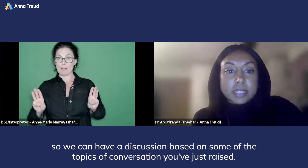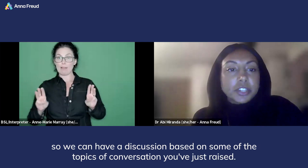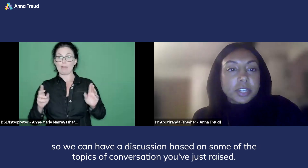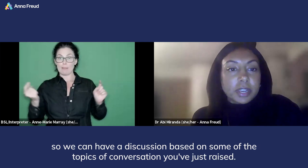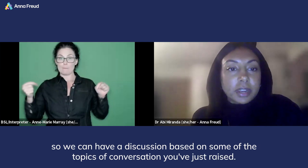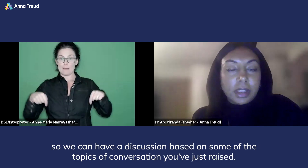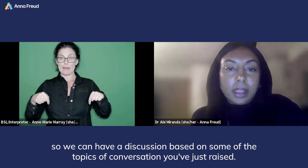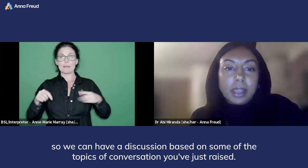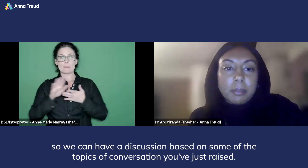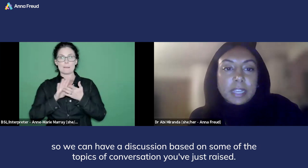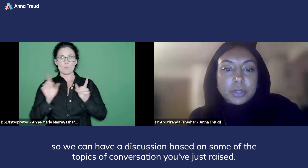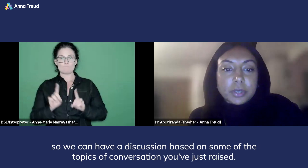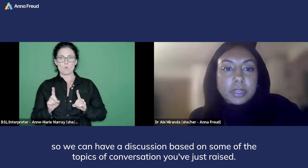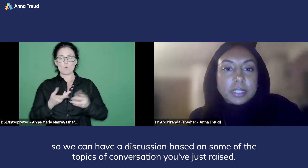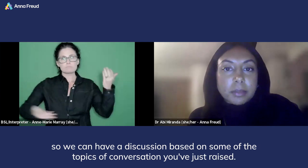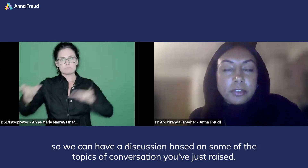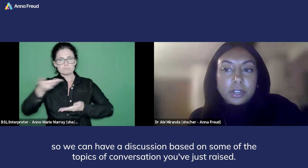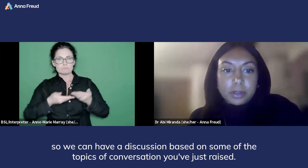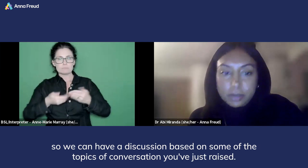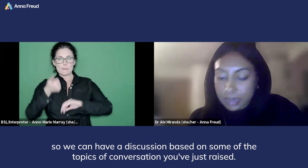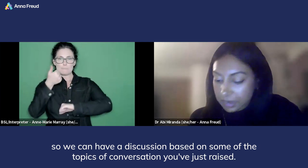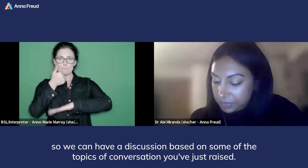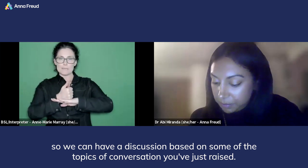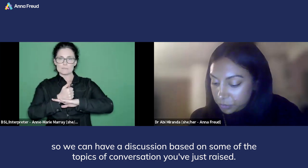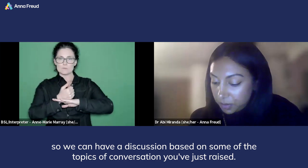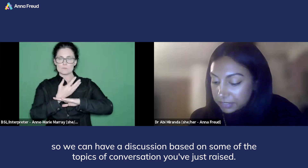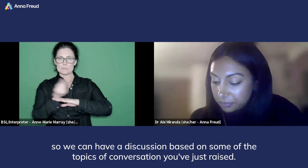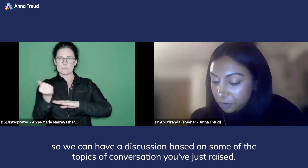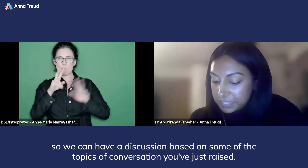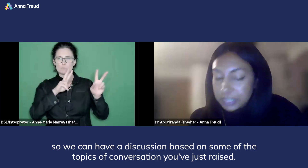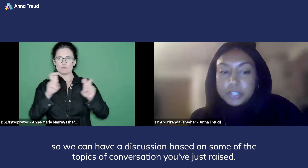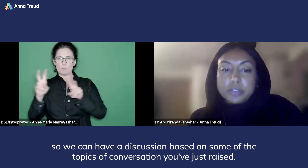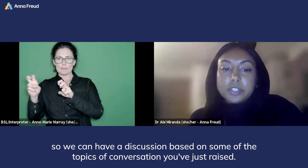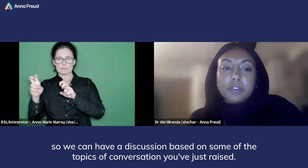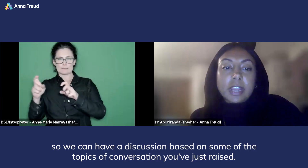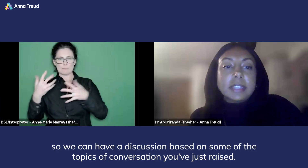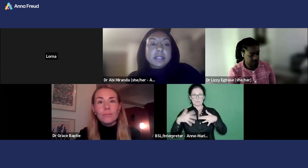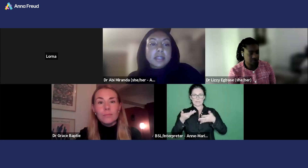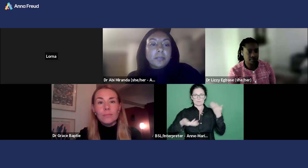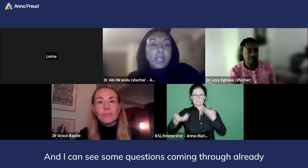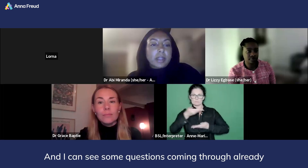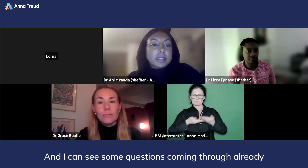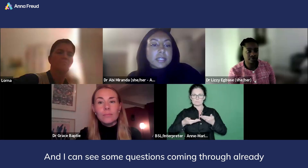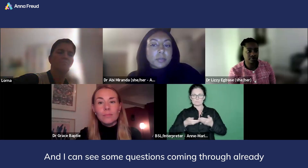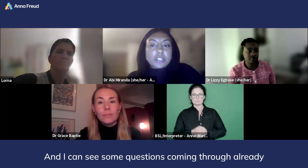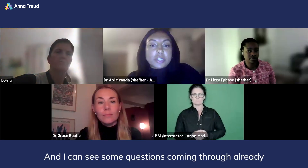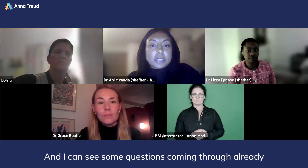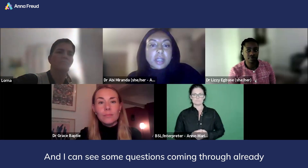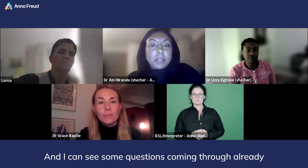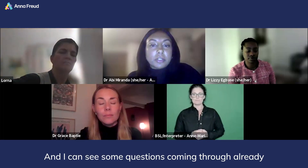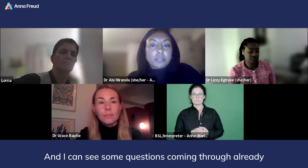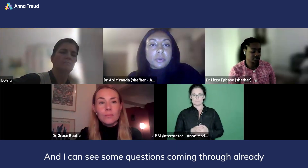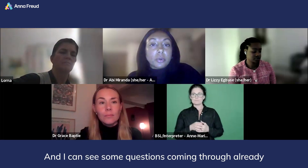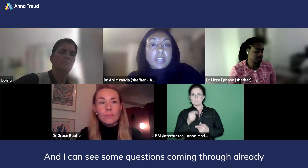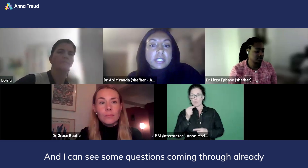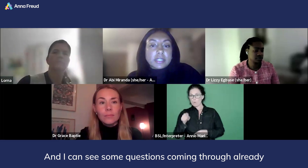have a discussion based on some of the topics of conversation you've just raised. And I can see some questions